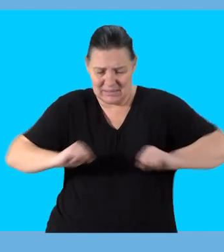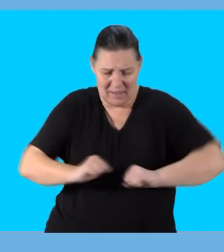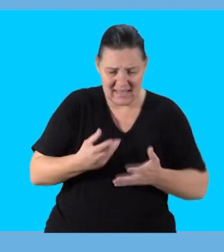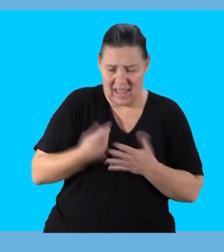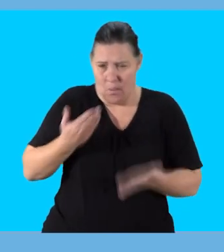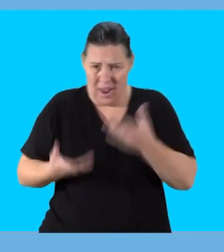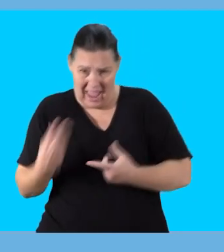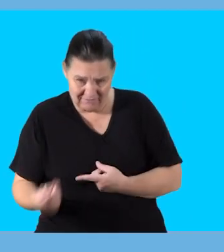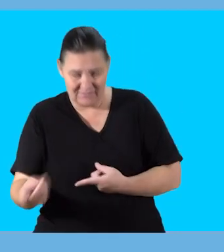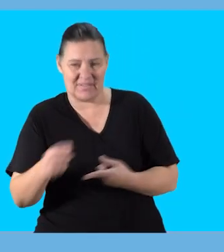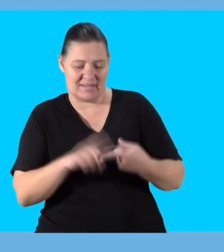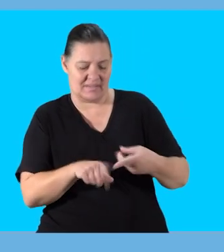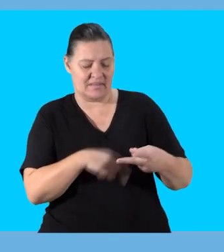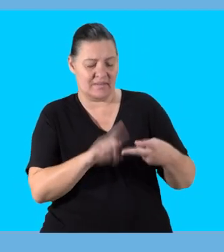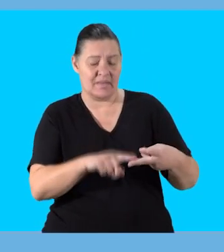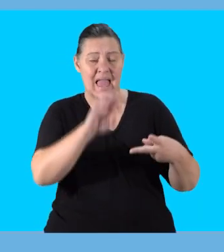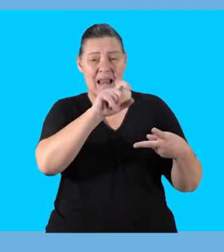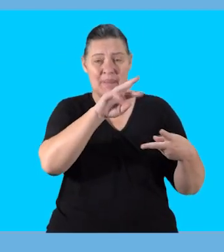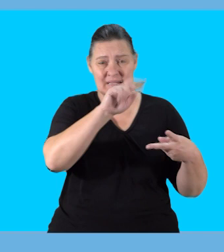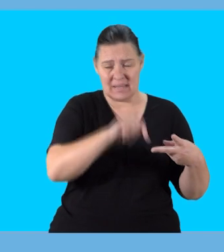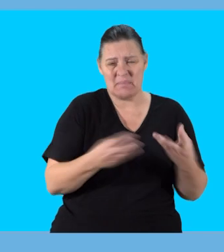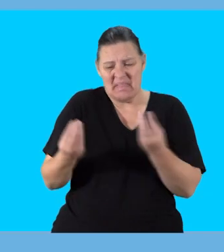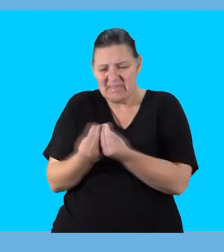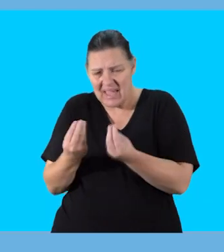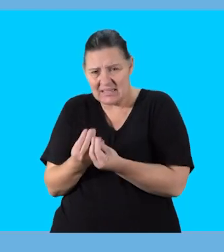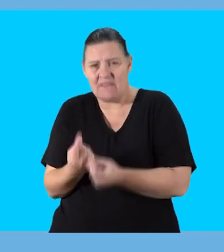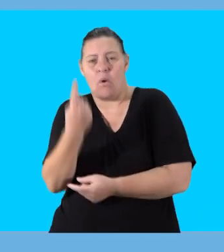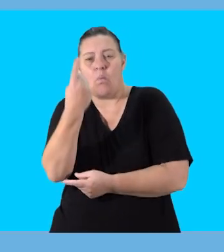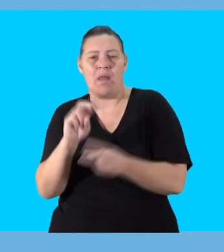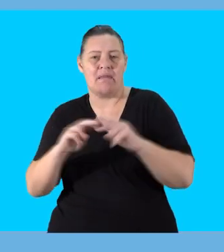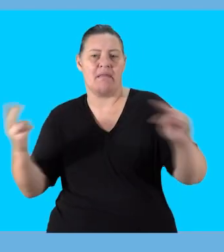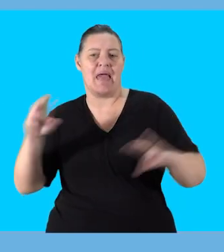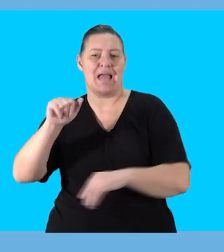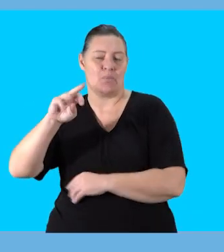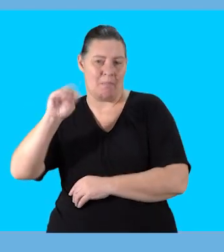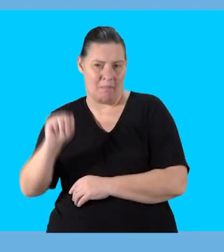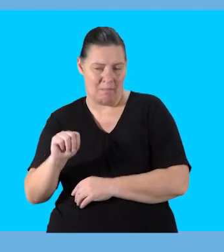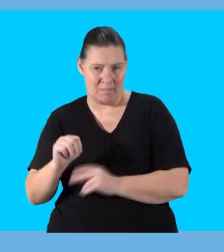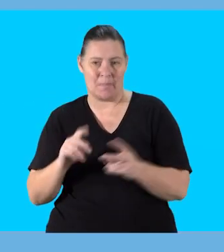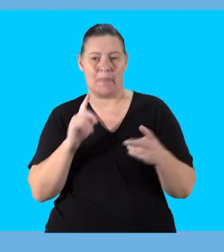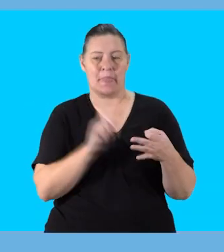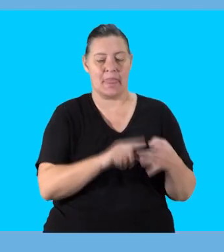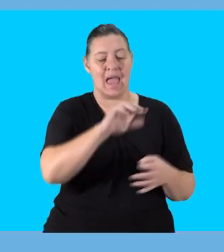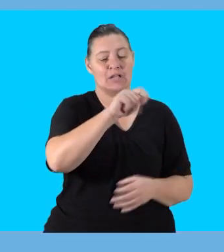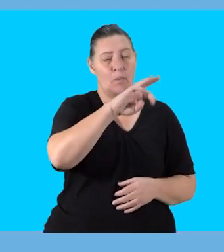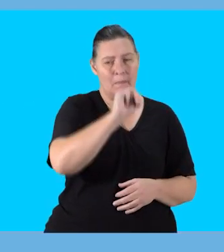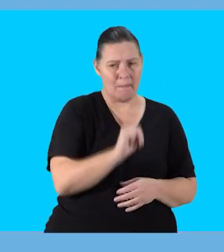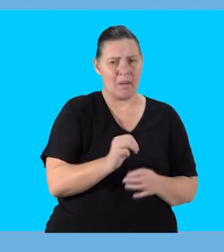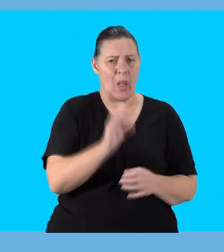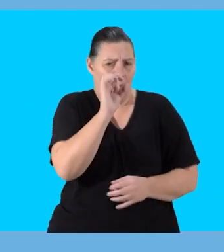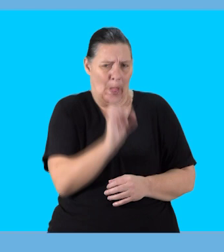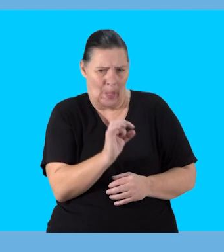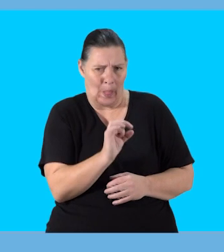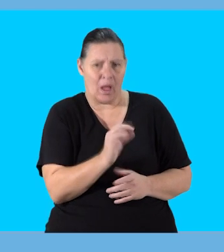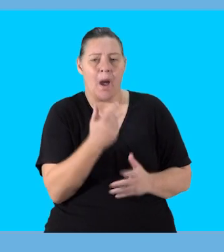that takes up space and has mass. An element is a substance made up of only one kind of an atom. An atom is